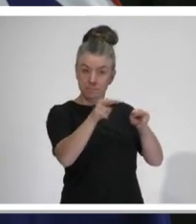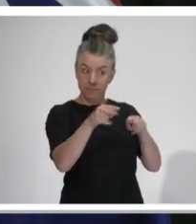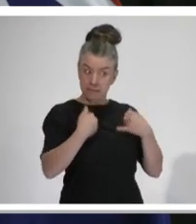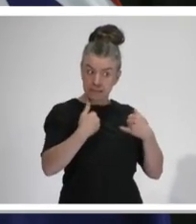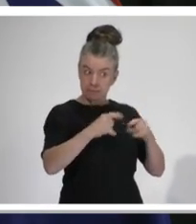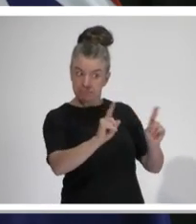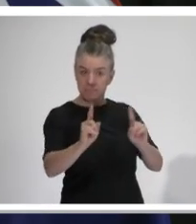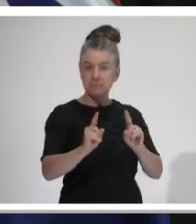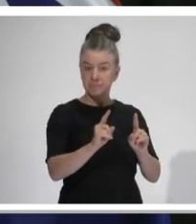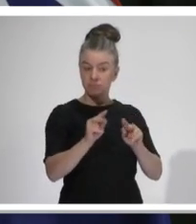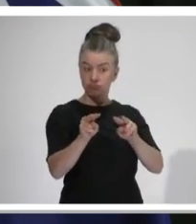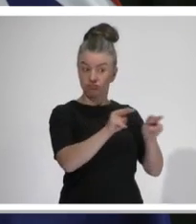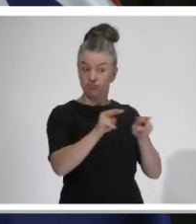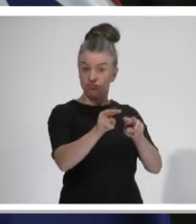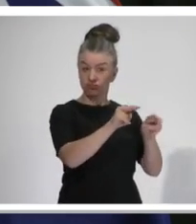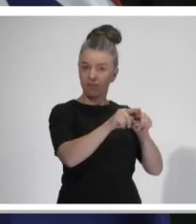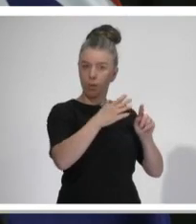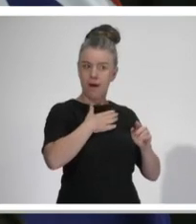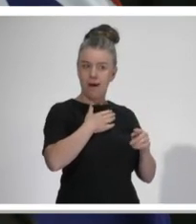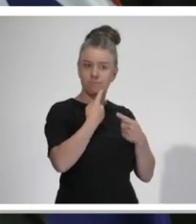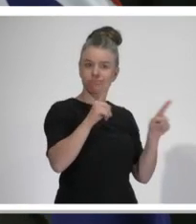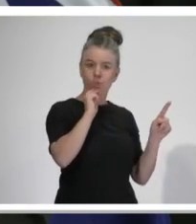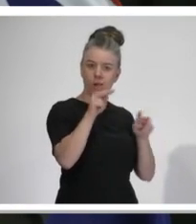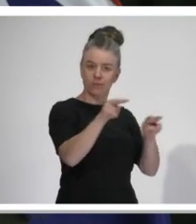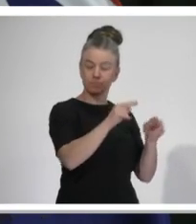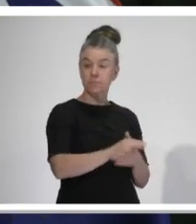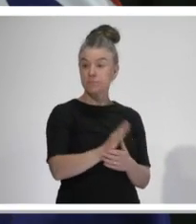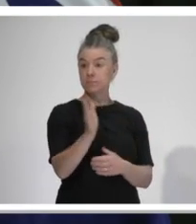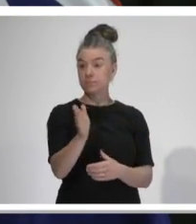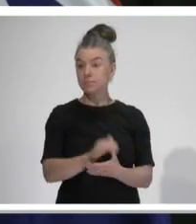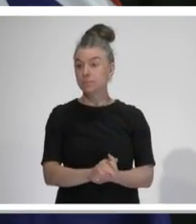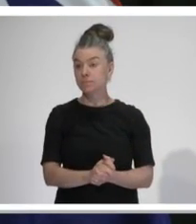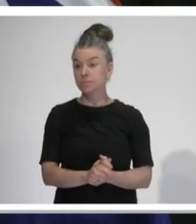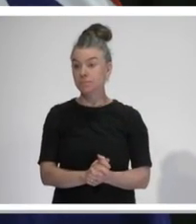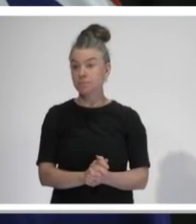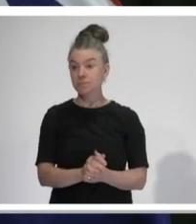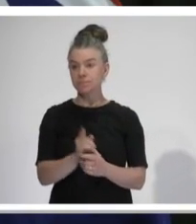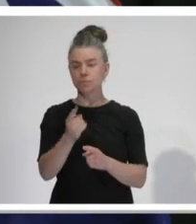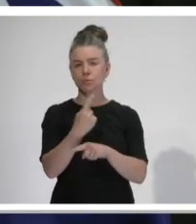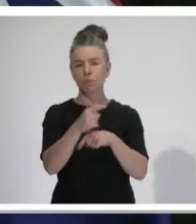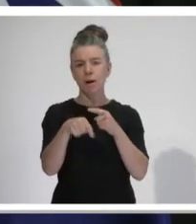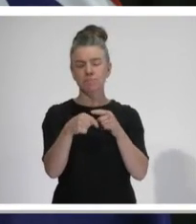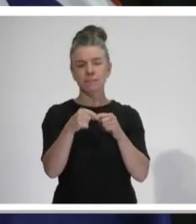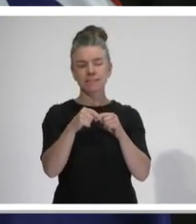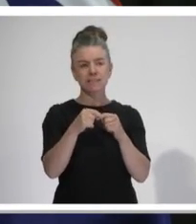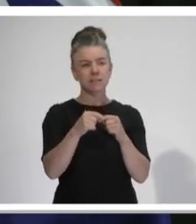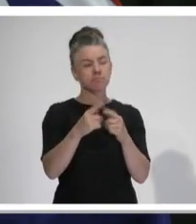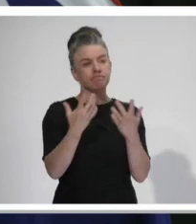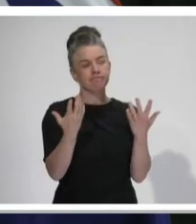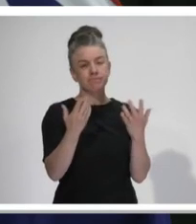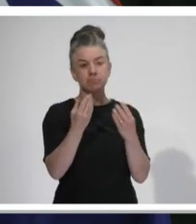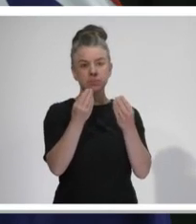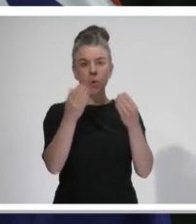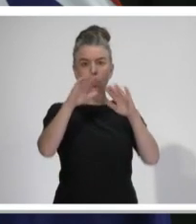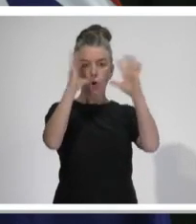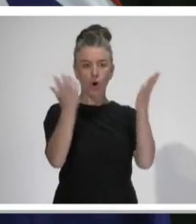said they would be. So, Mikey? Yep. The economic dashboard talks about the IMF forecasting much worse global economy in